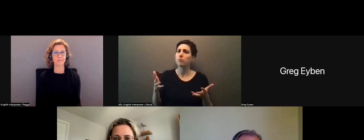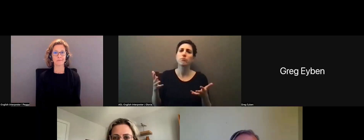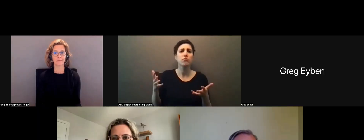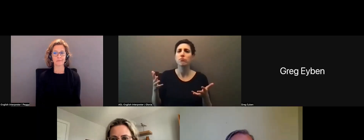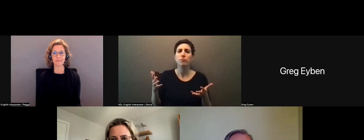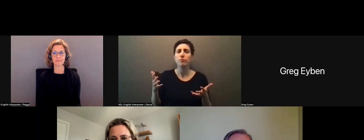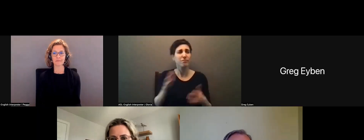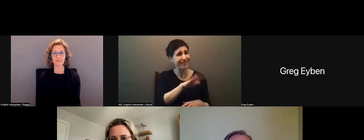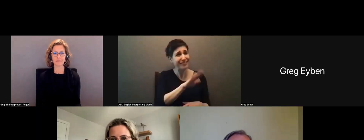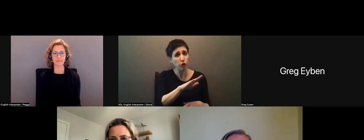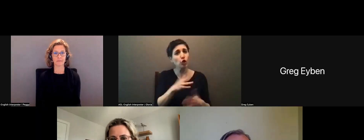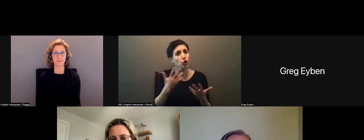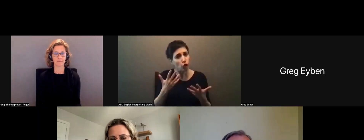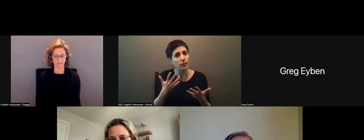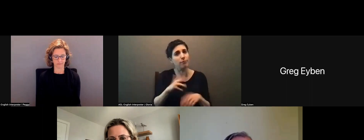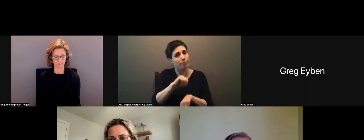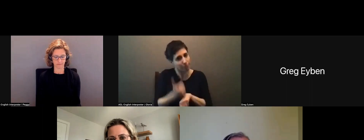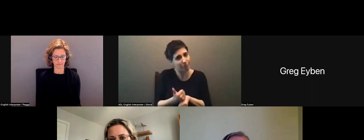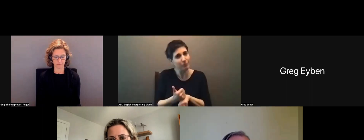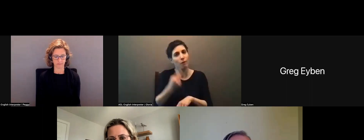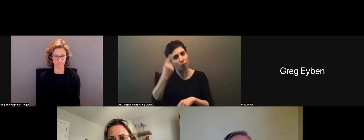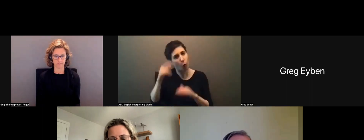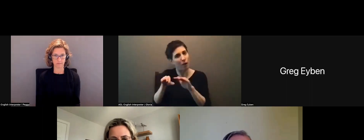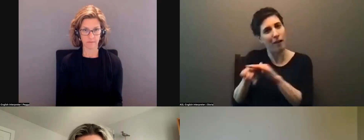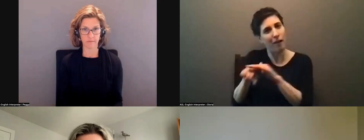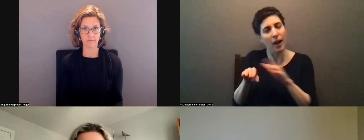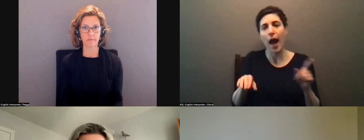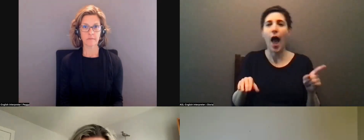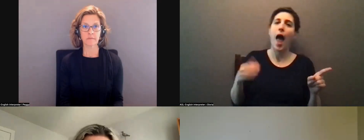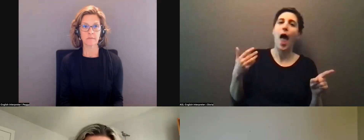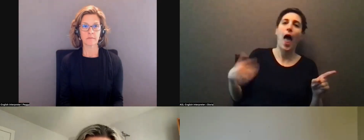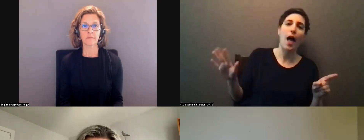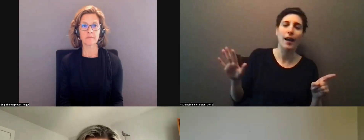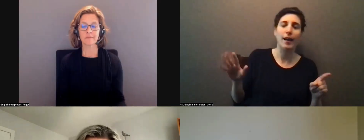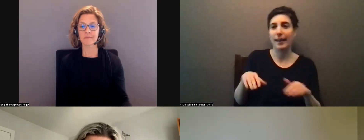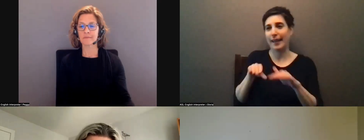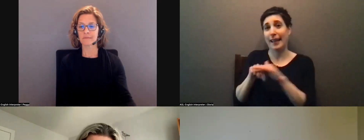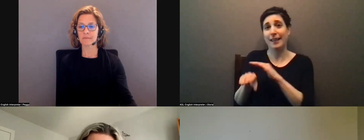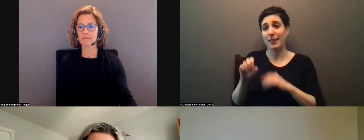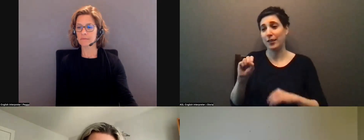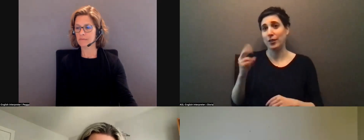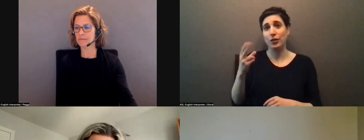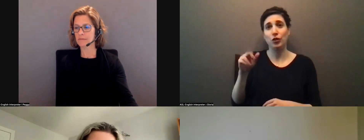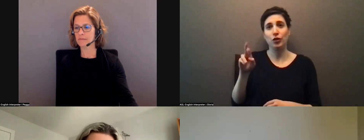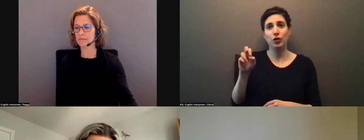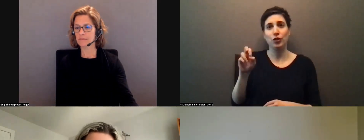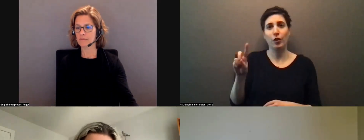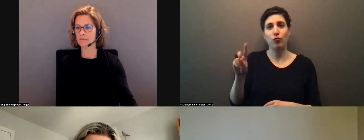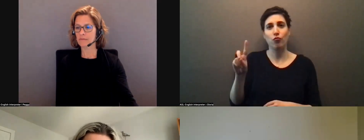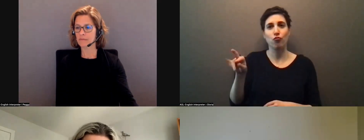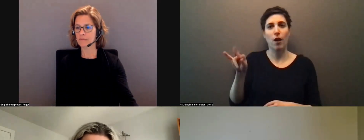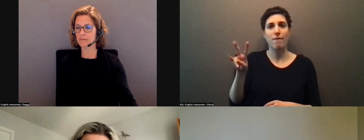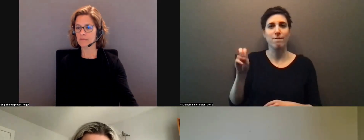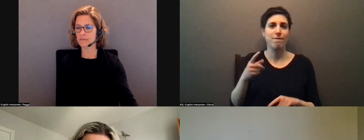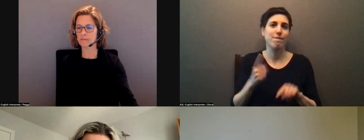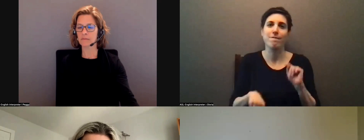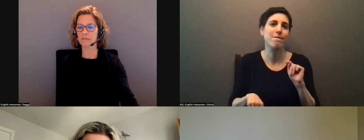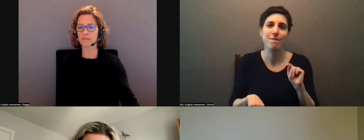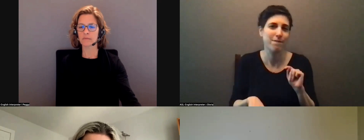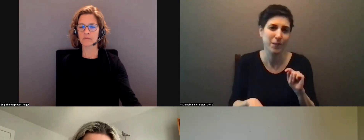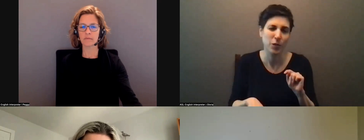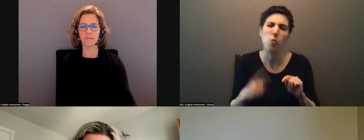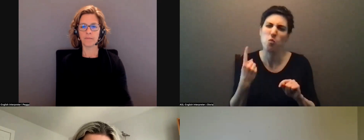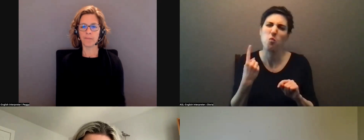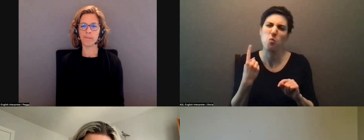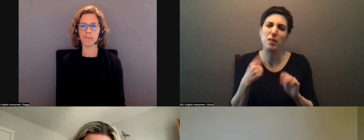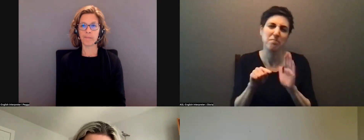label to a Google account. They can't get into a shared drive in the same kind of way. And maybe